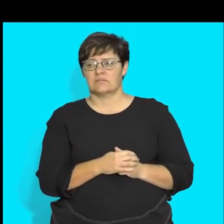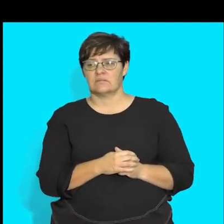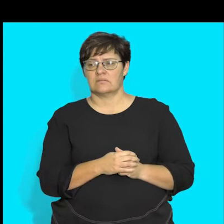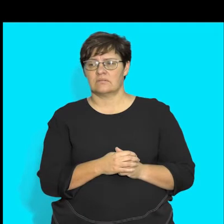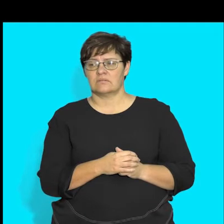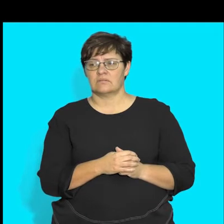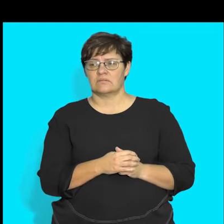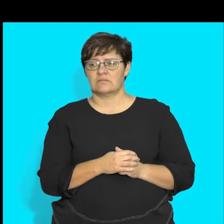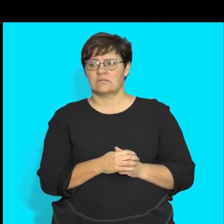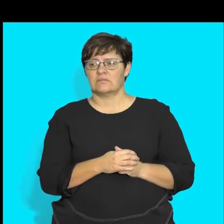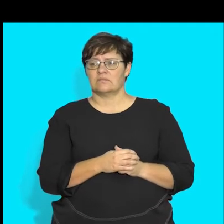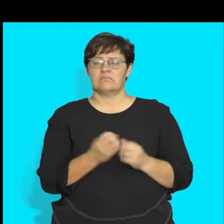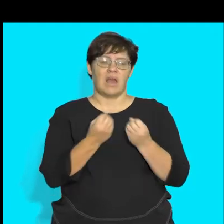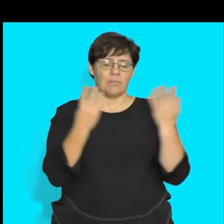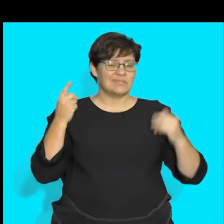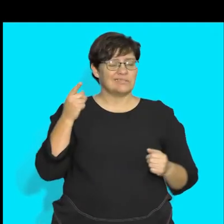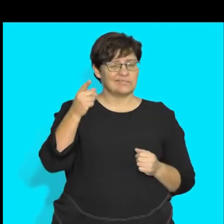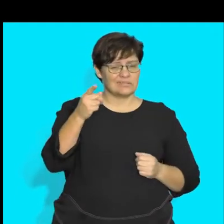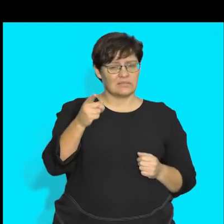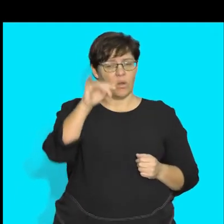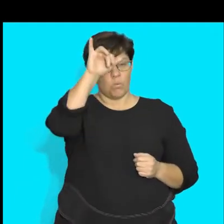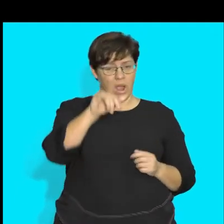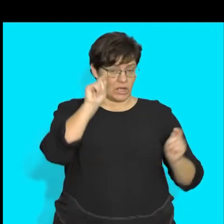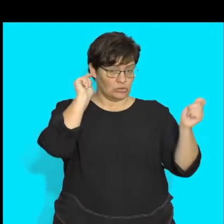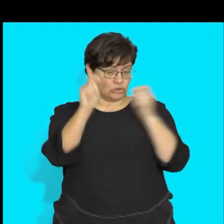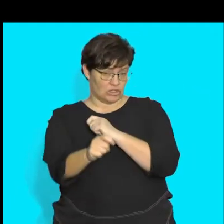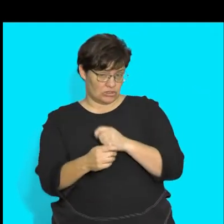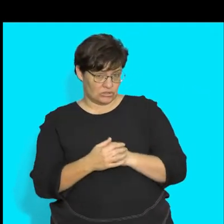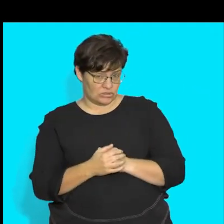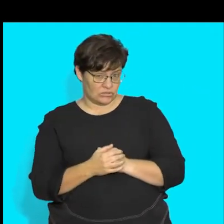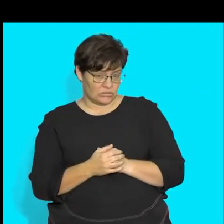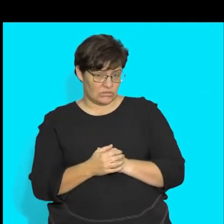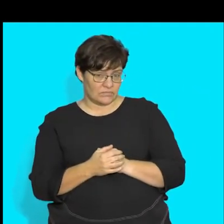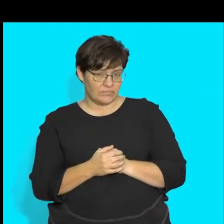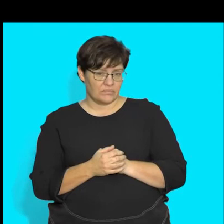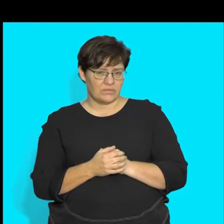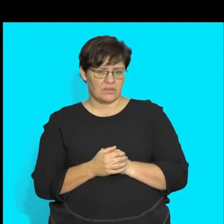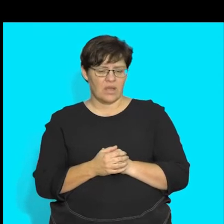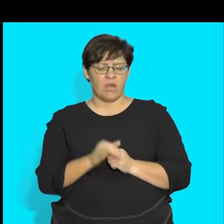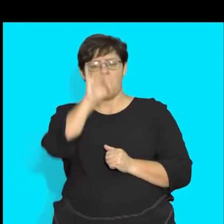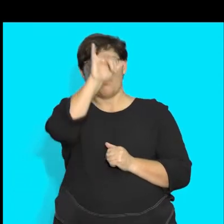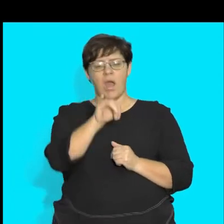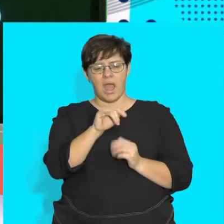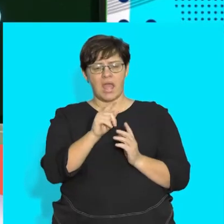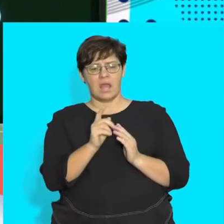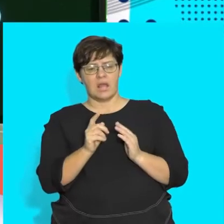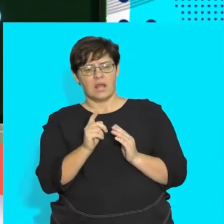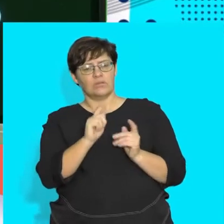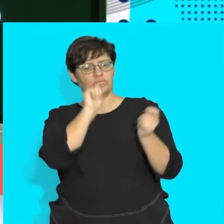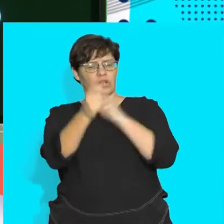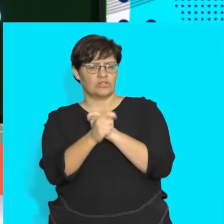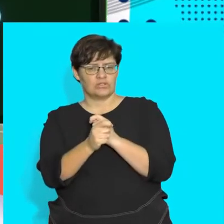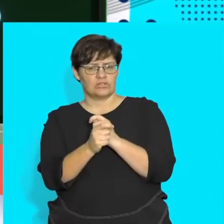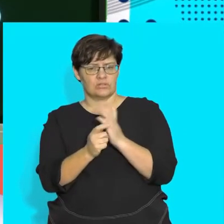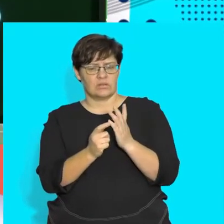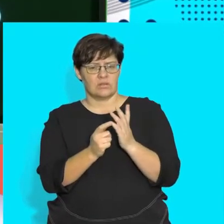how much has the y changed? So the y value, how much has the y value changed over how much has